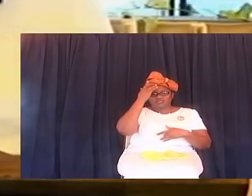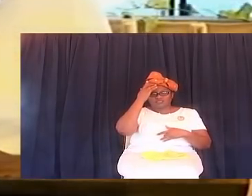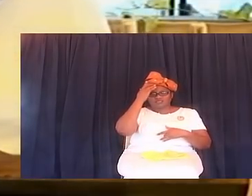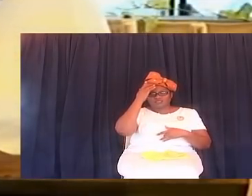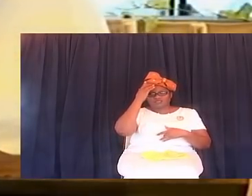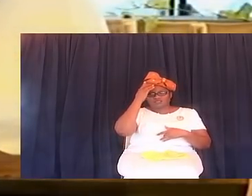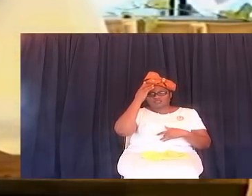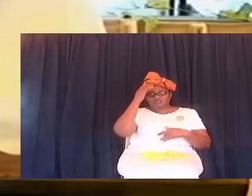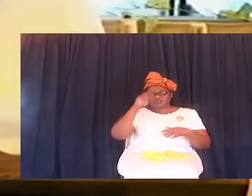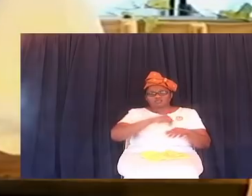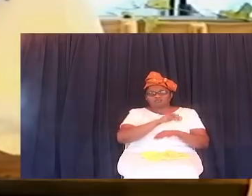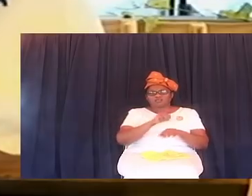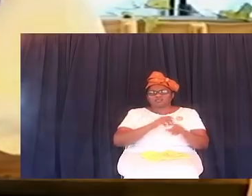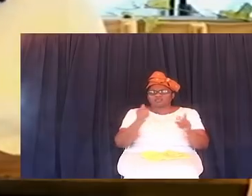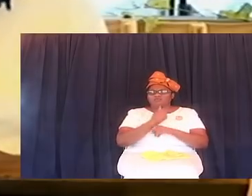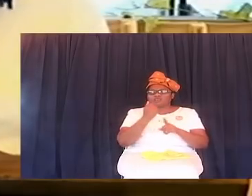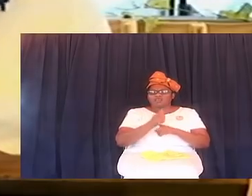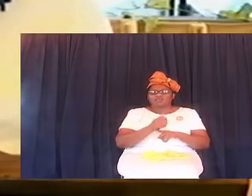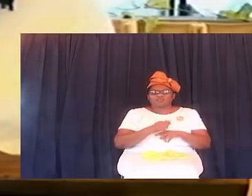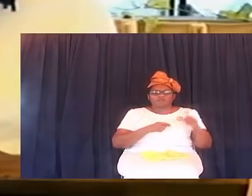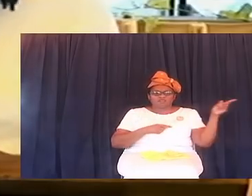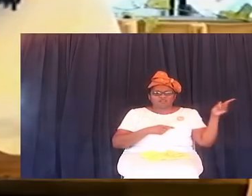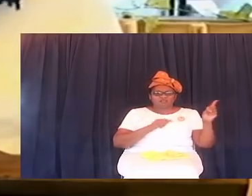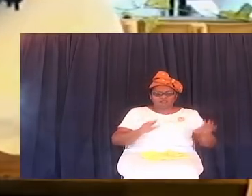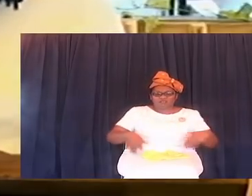her life, she never gave up.